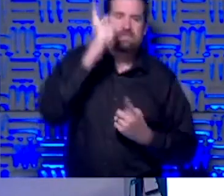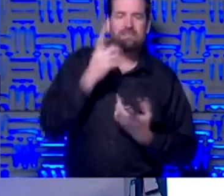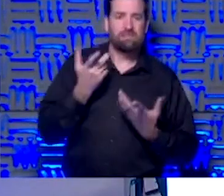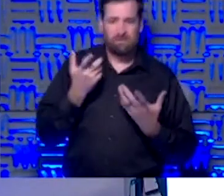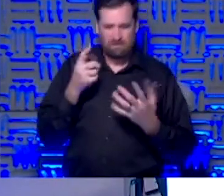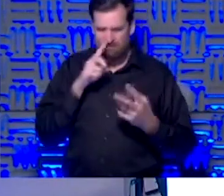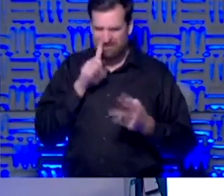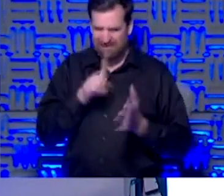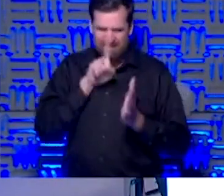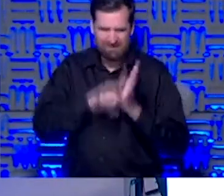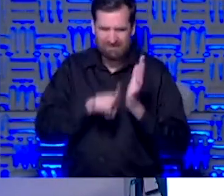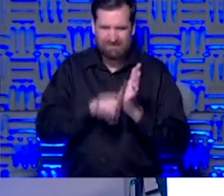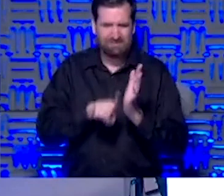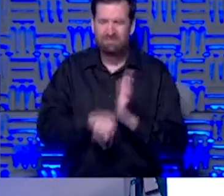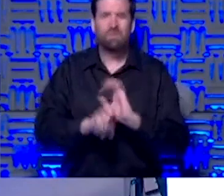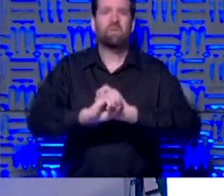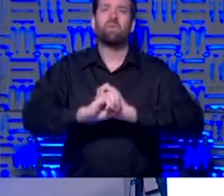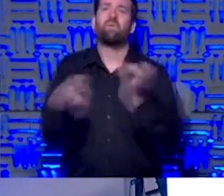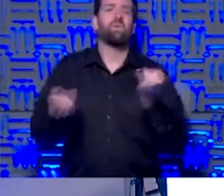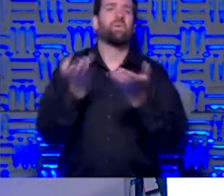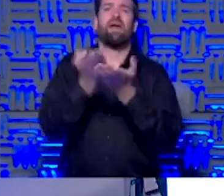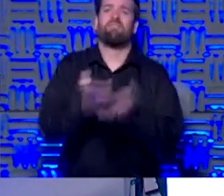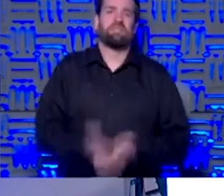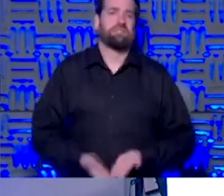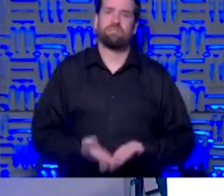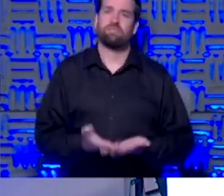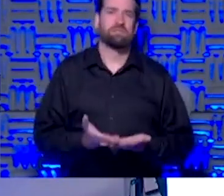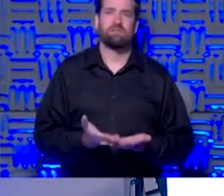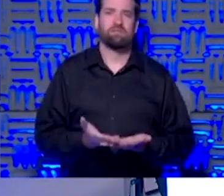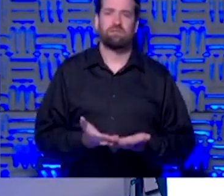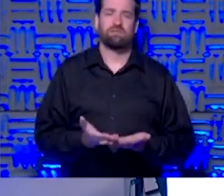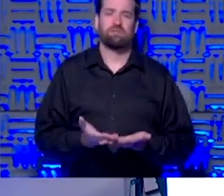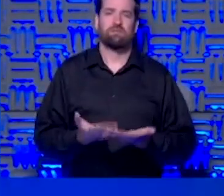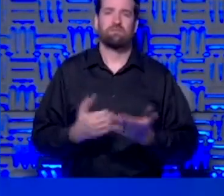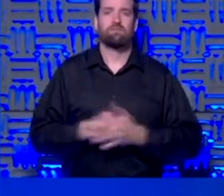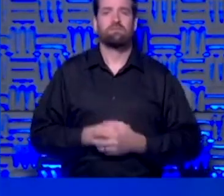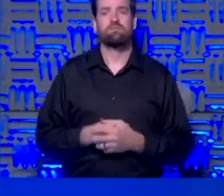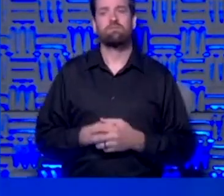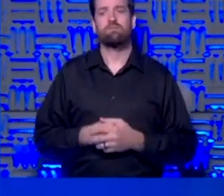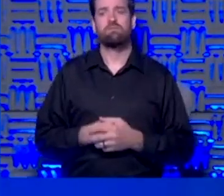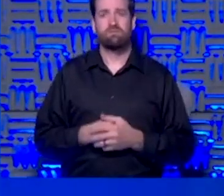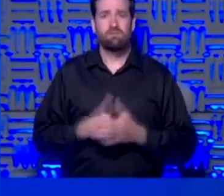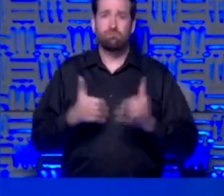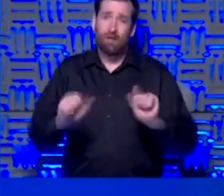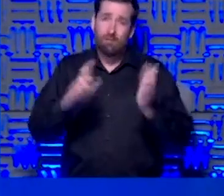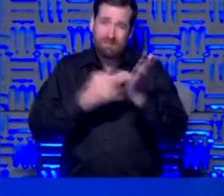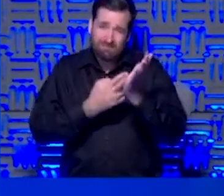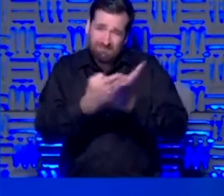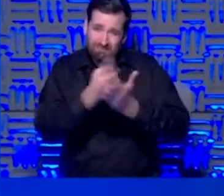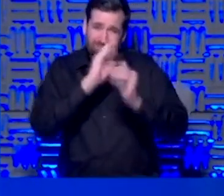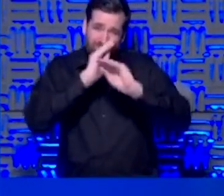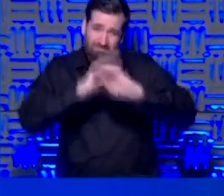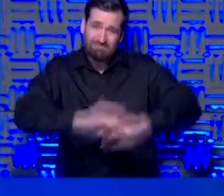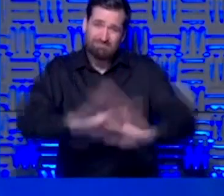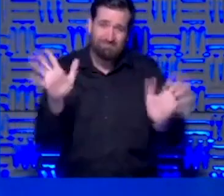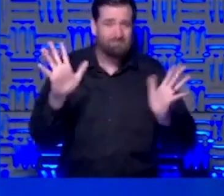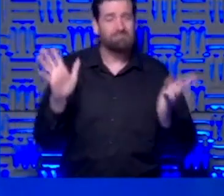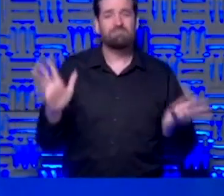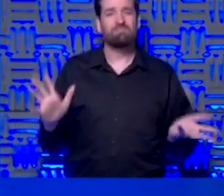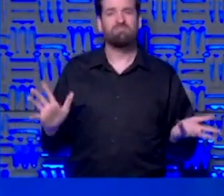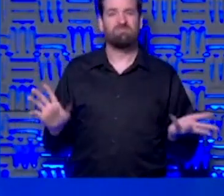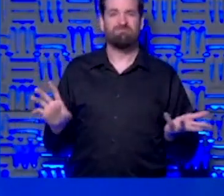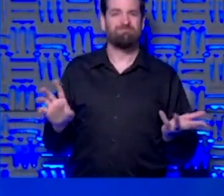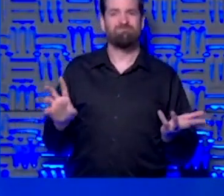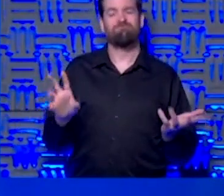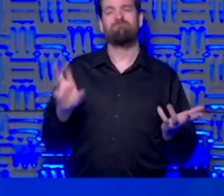it, we're not finding that. Nope. You know, we're trying to be really honest here, but I don't think that there